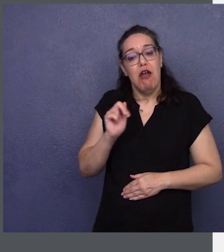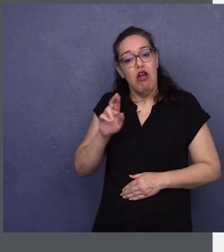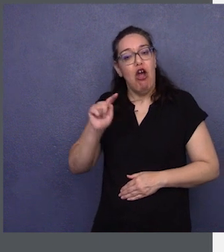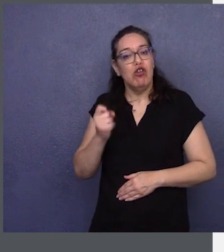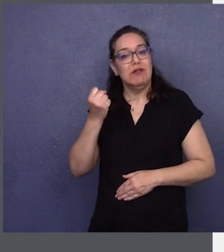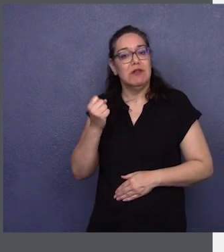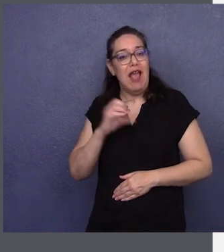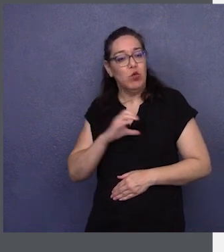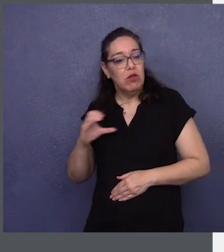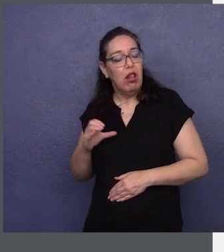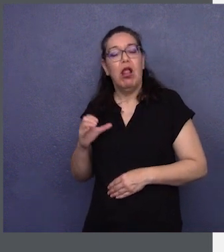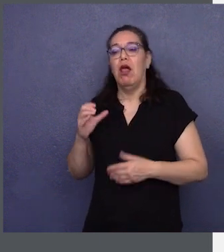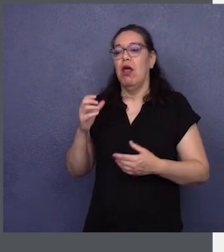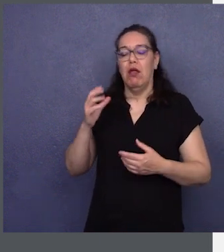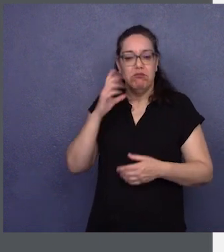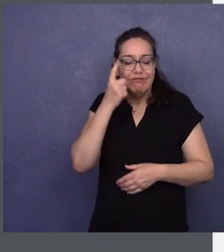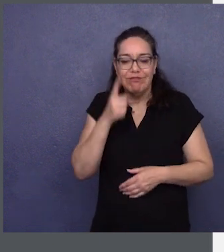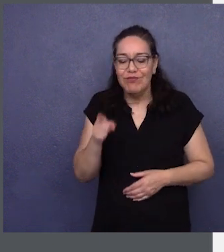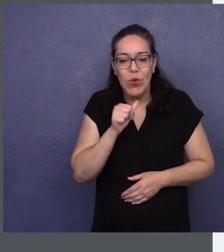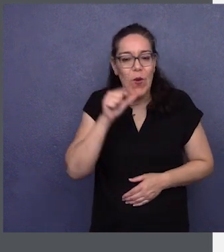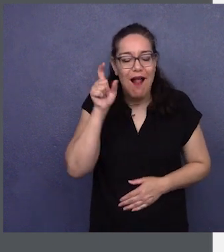But you don't have to,